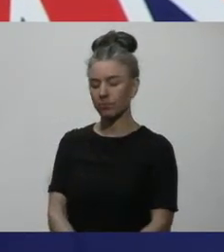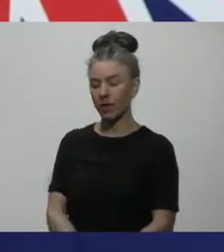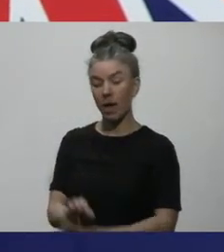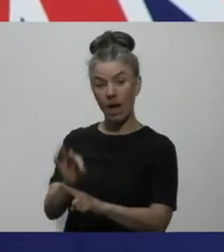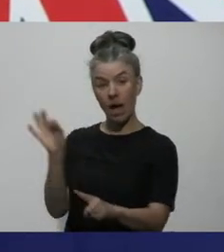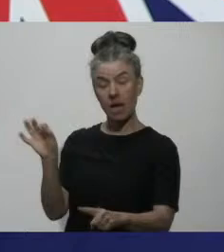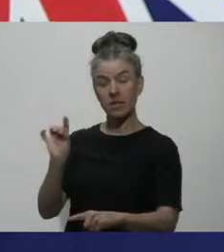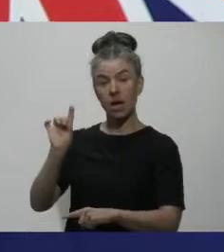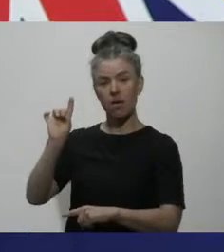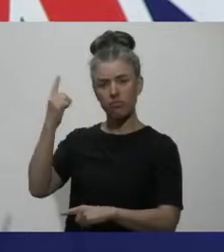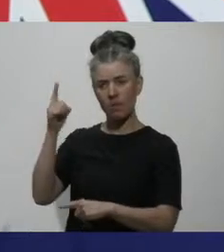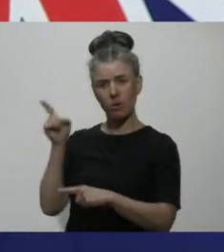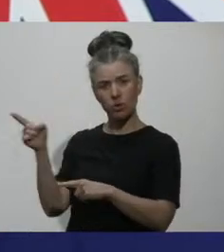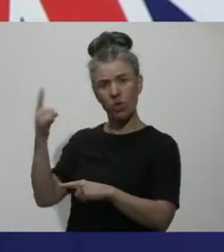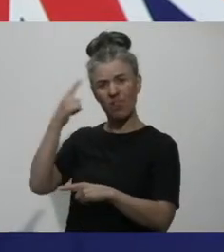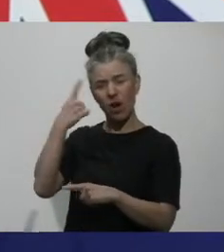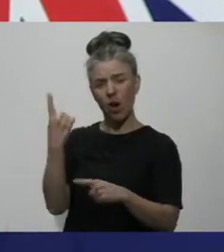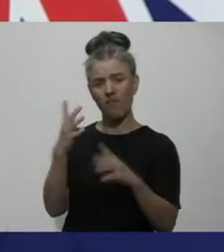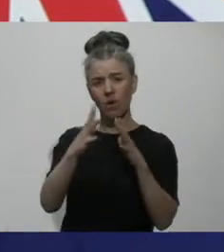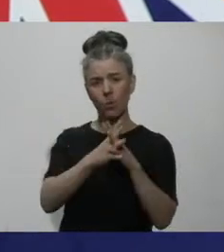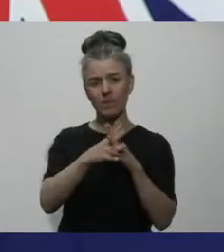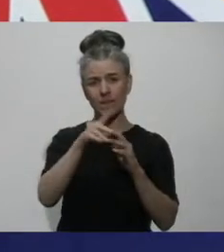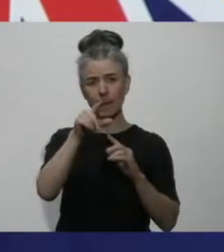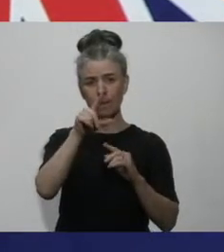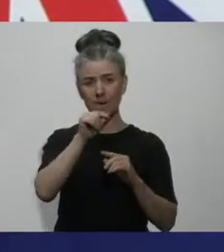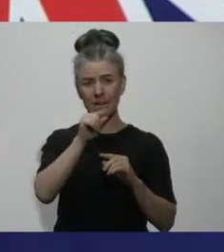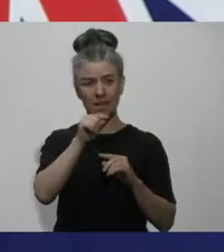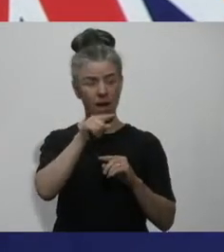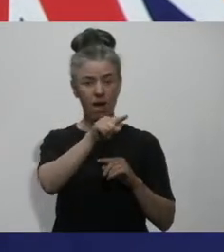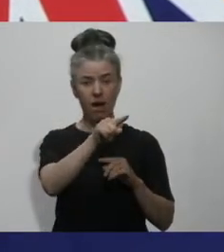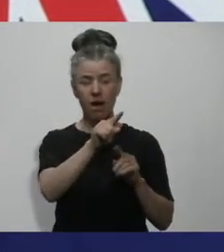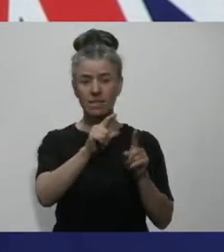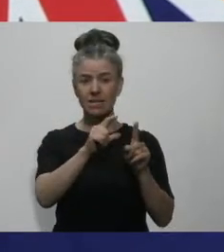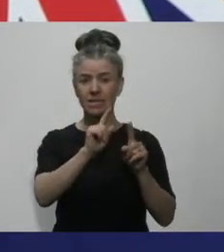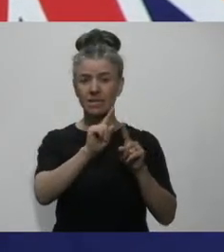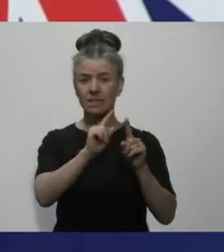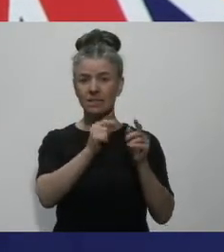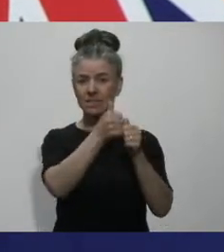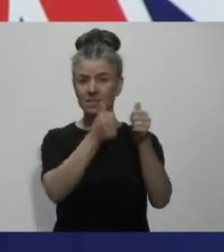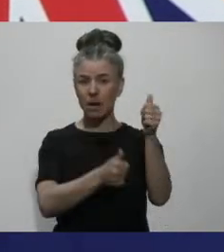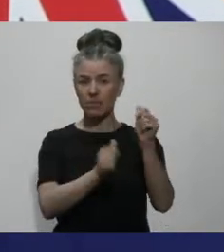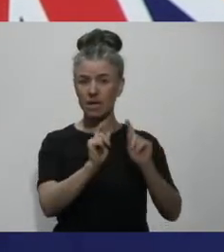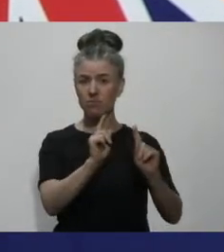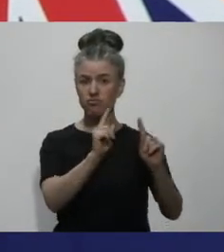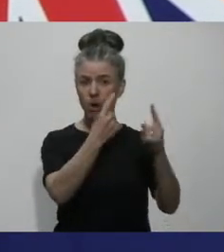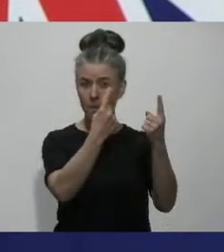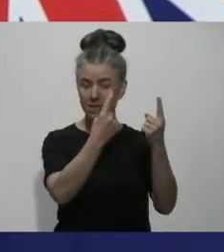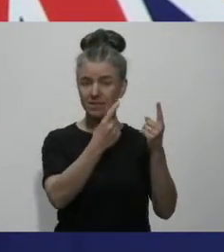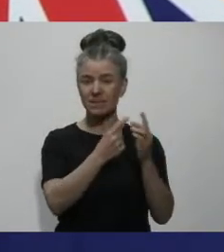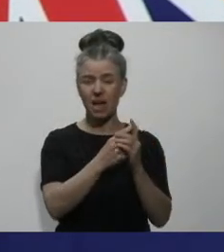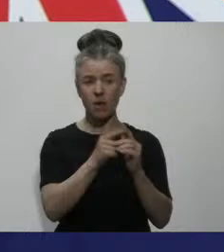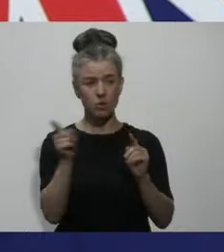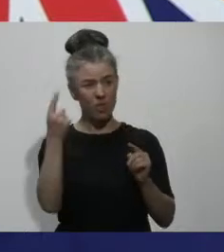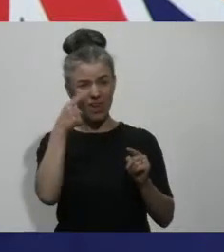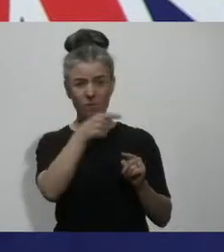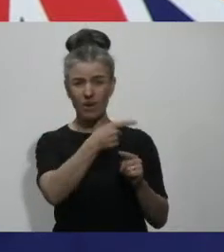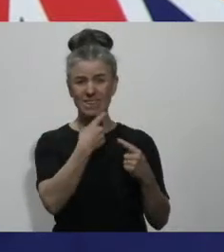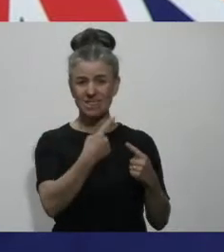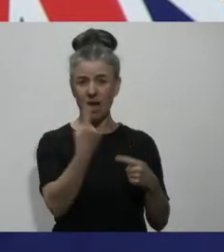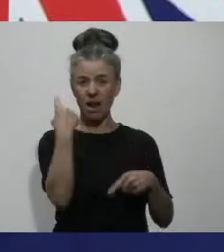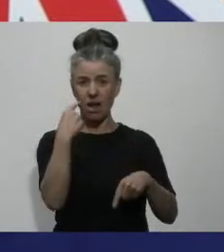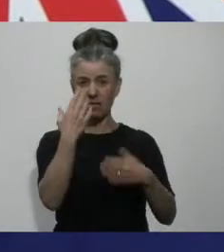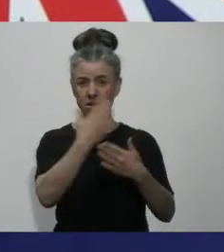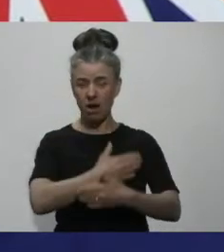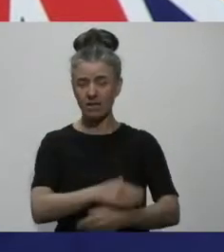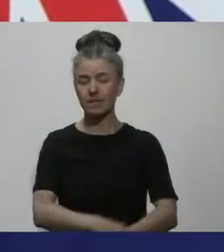for Australian television? You will have already heard me speak to what the evidence is telling us. And the evidence is